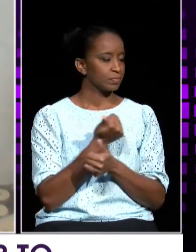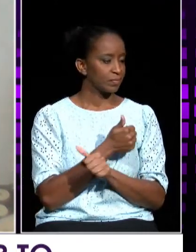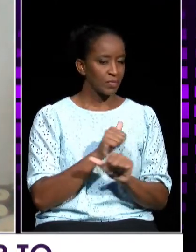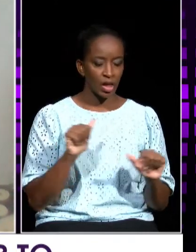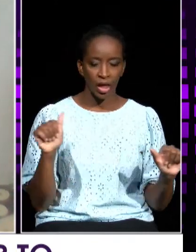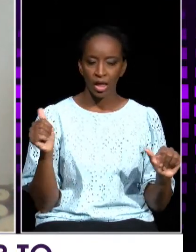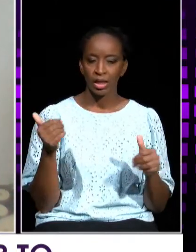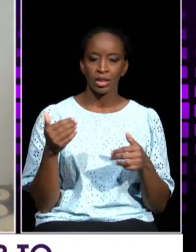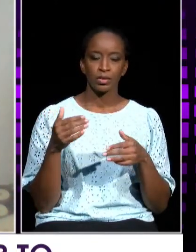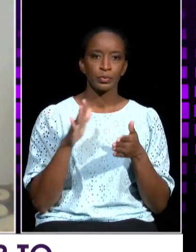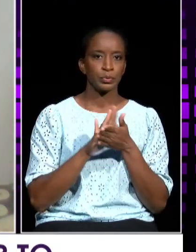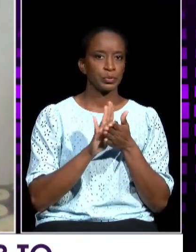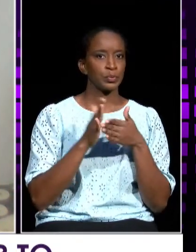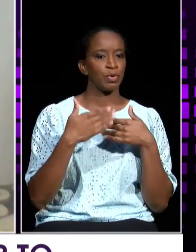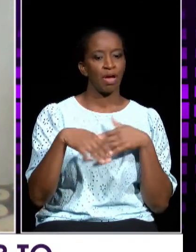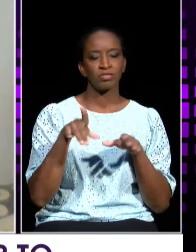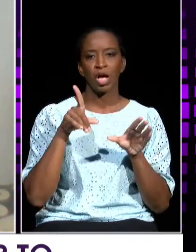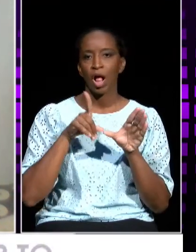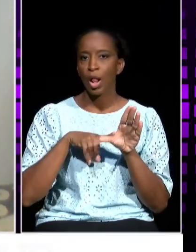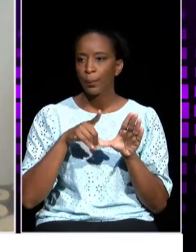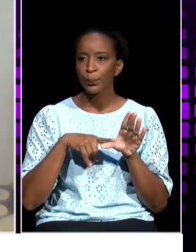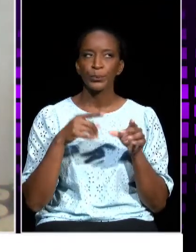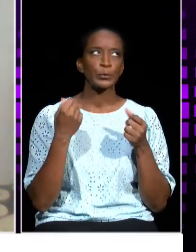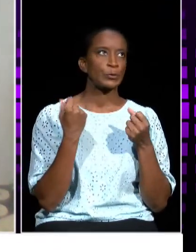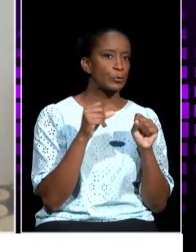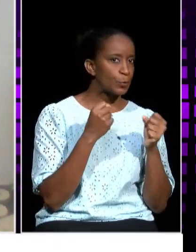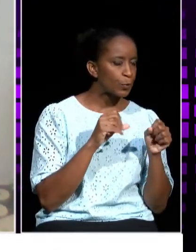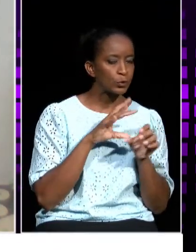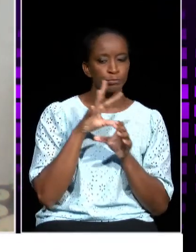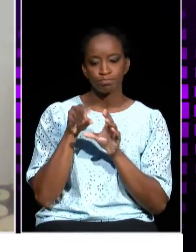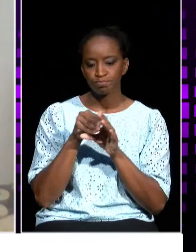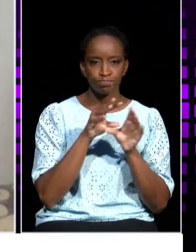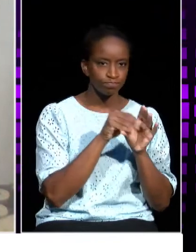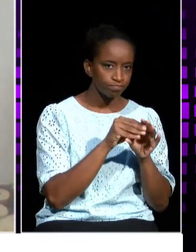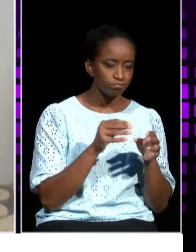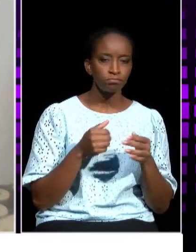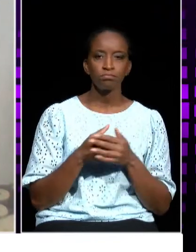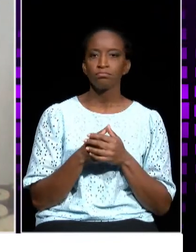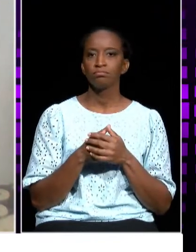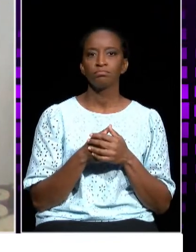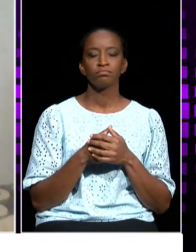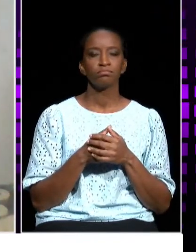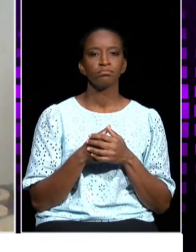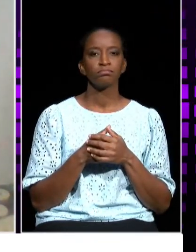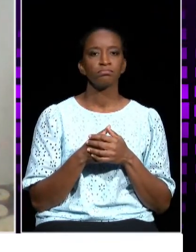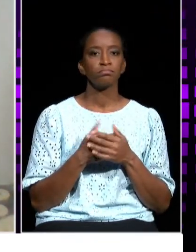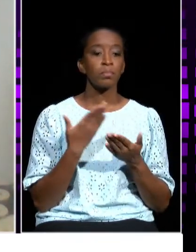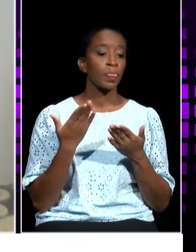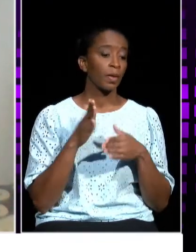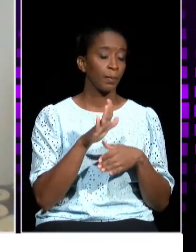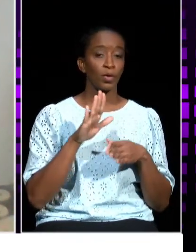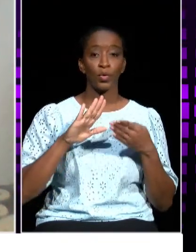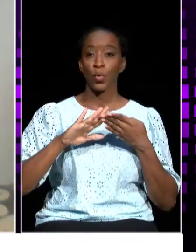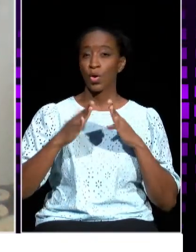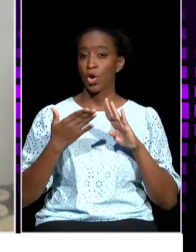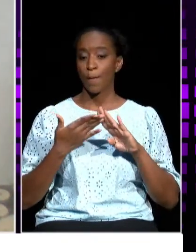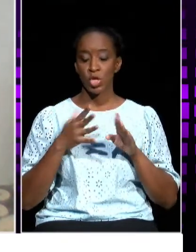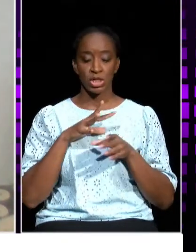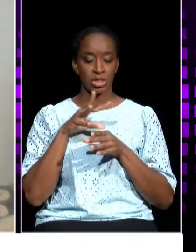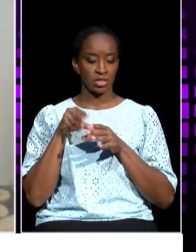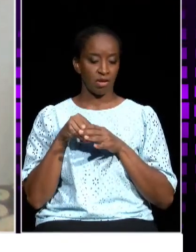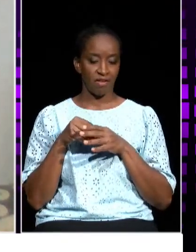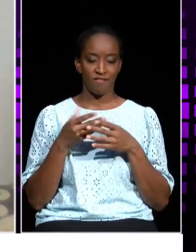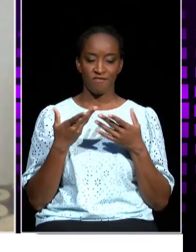that are happening inside of your schools. Get into them, even outside. Develop yourself, develop your skills, your